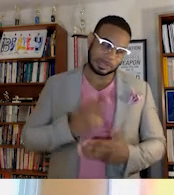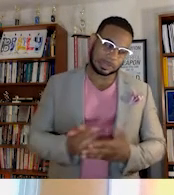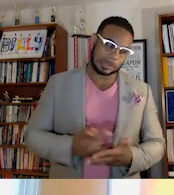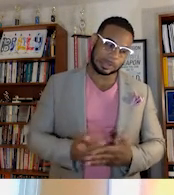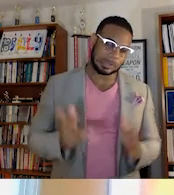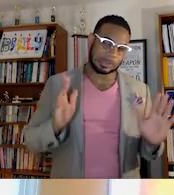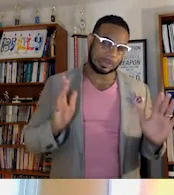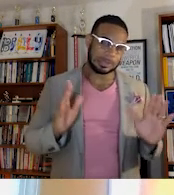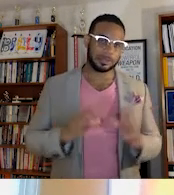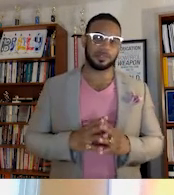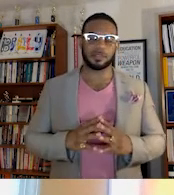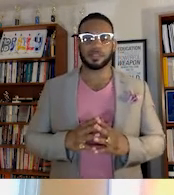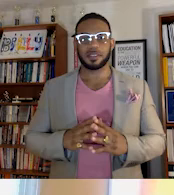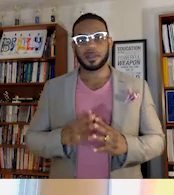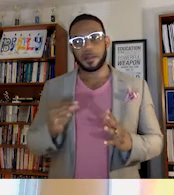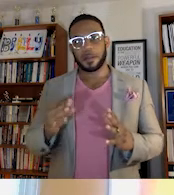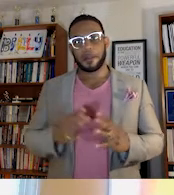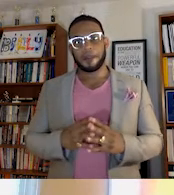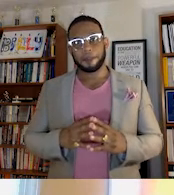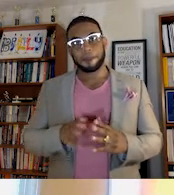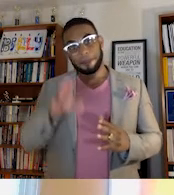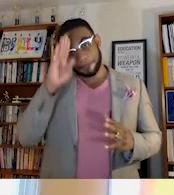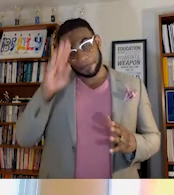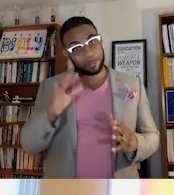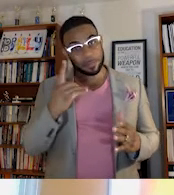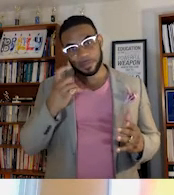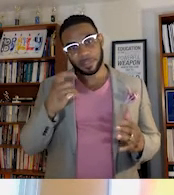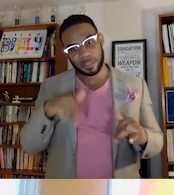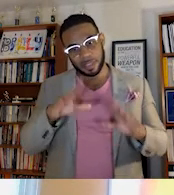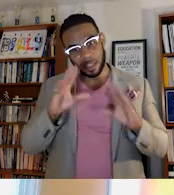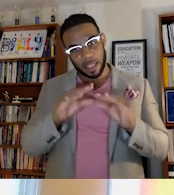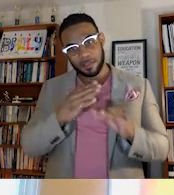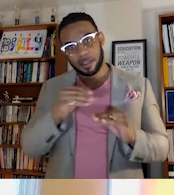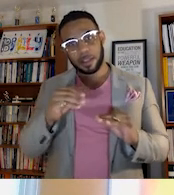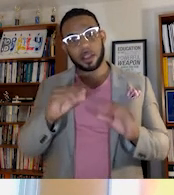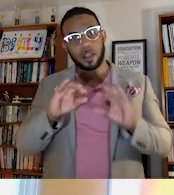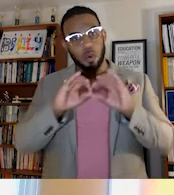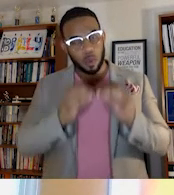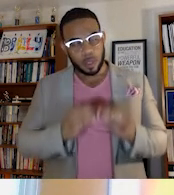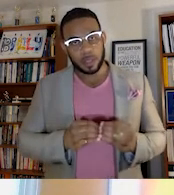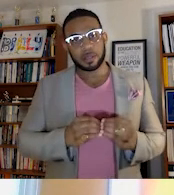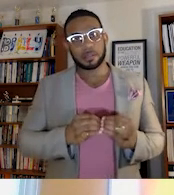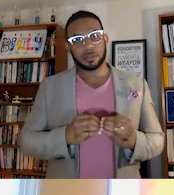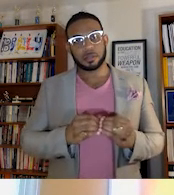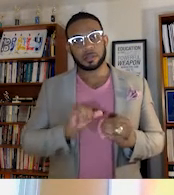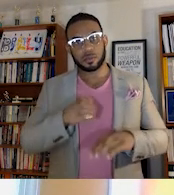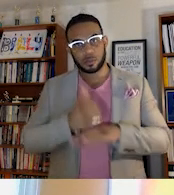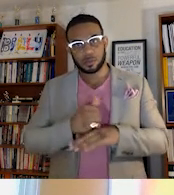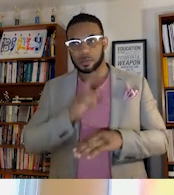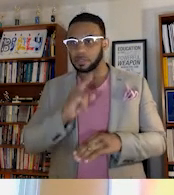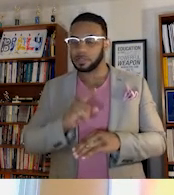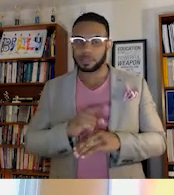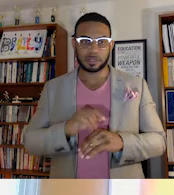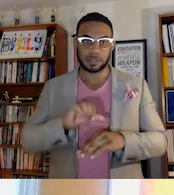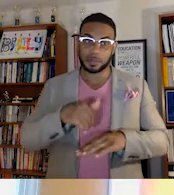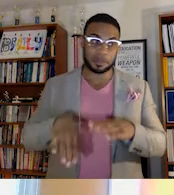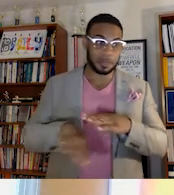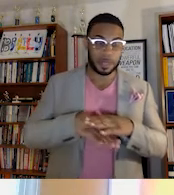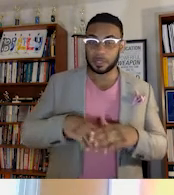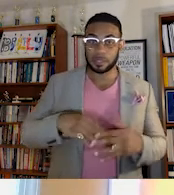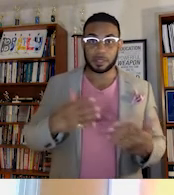failures. And this conference and the organization we're forming is